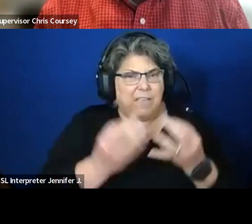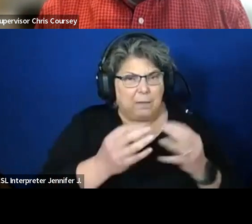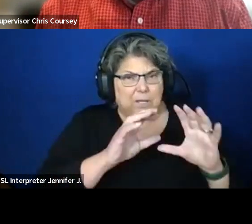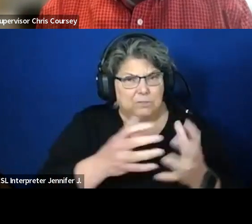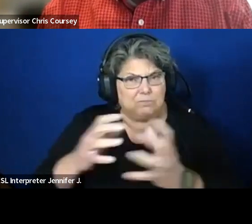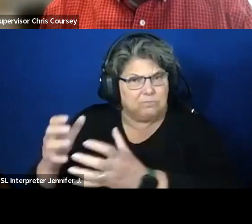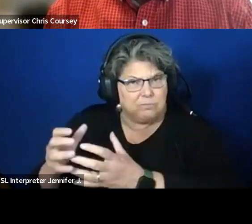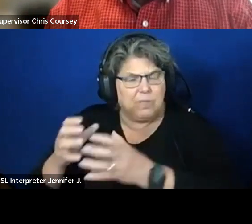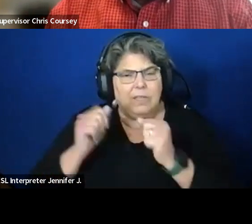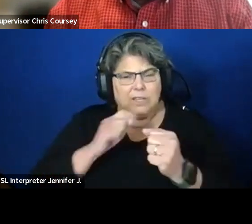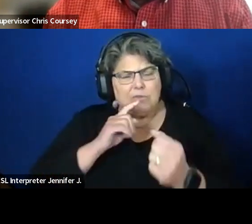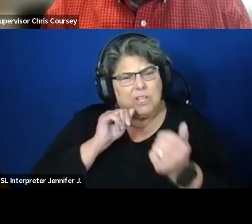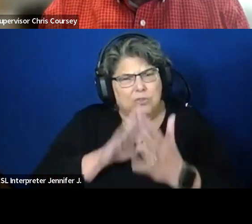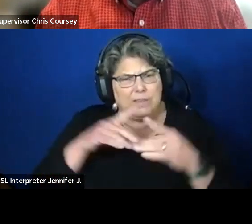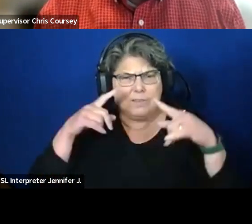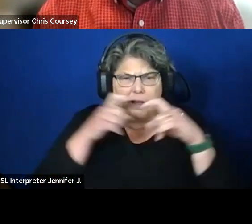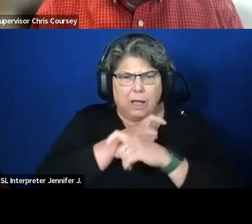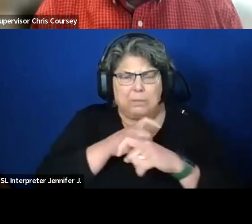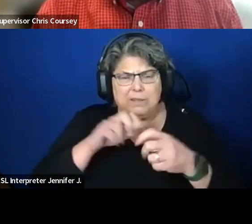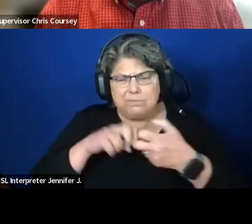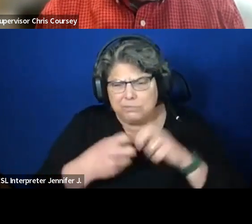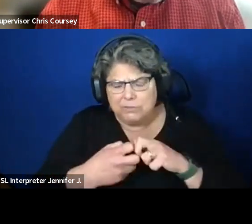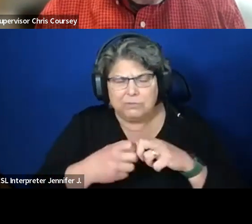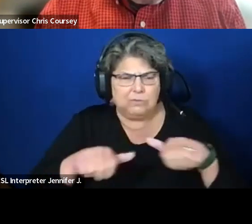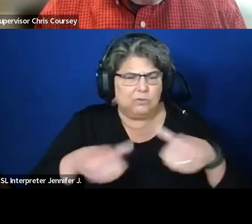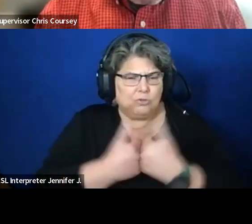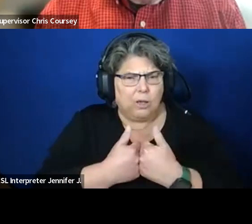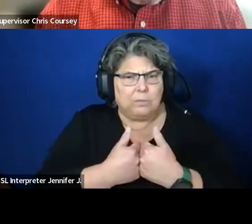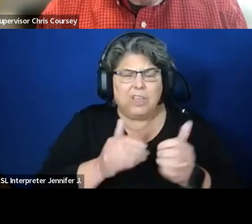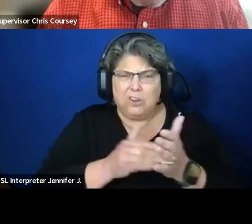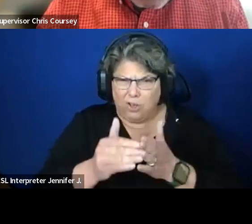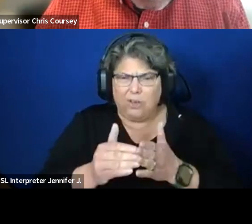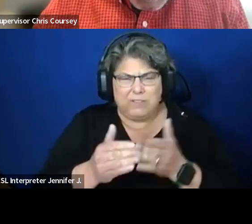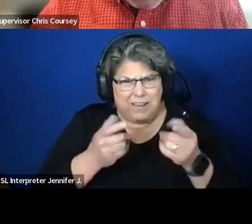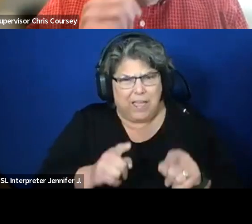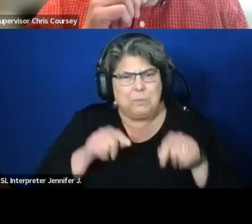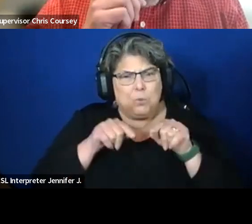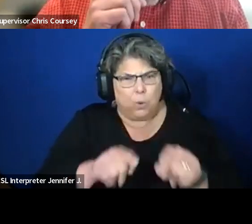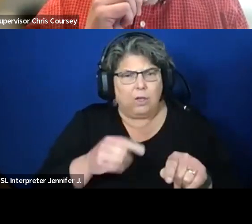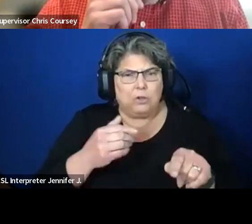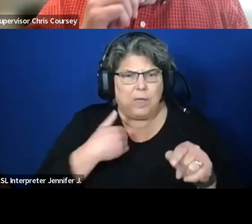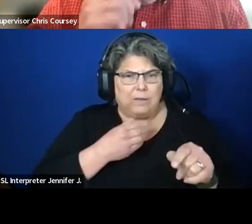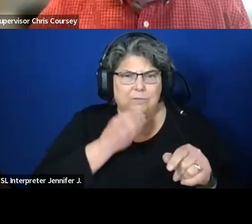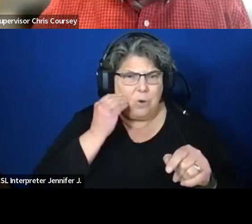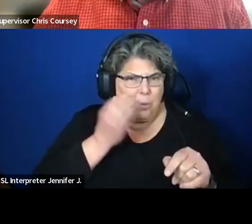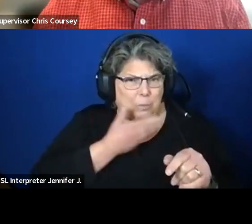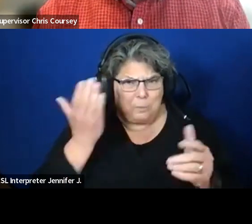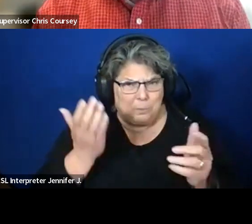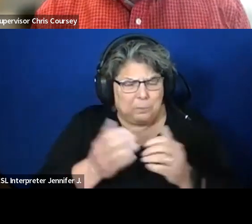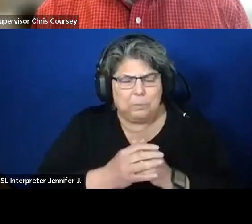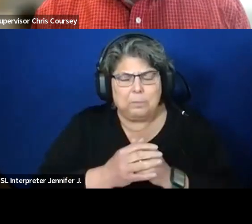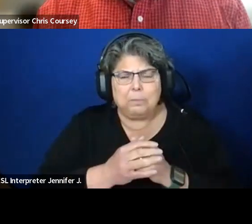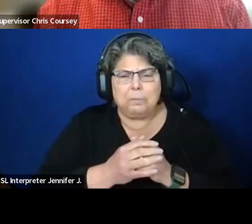those complex issues and challenges that often accompany homelessness. And these are issues